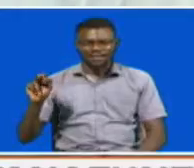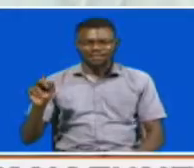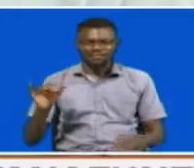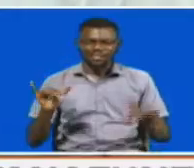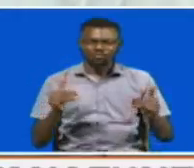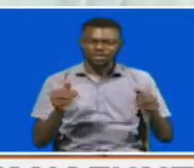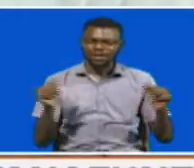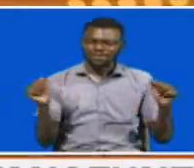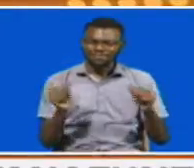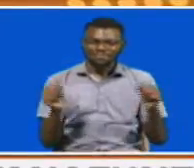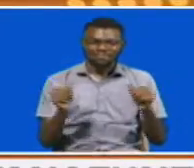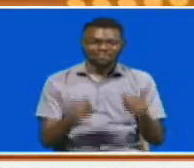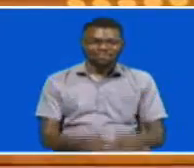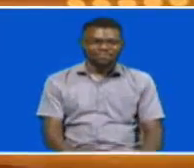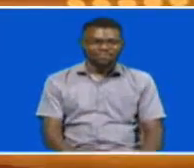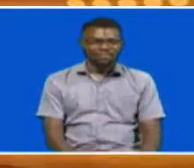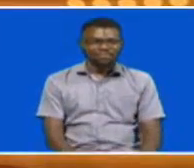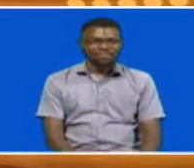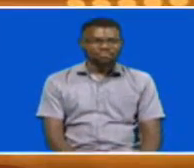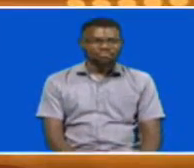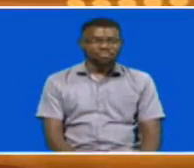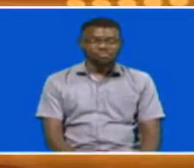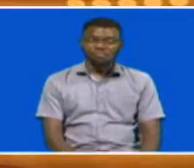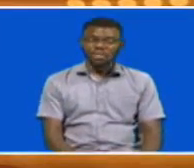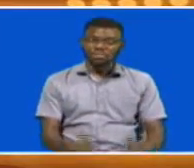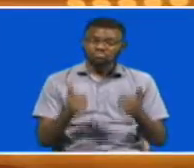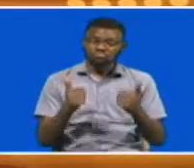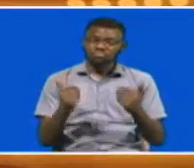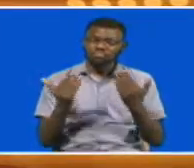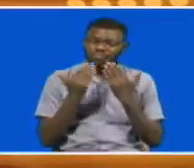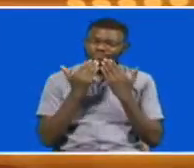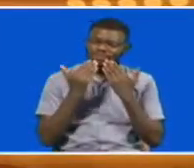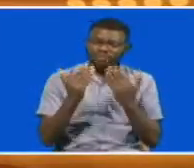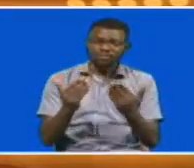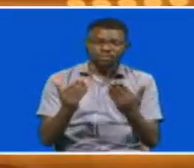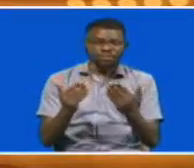Nanyuki. Vyema kabisa Clement, asante kwa taarifa hiyo. Kwingineko, shirika la Standard